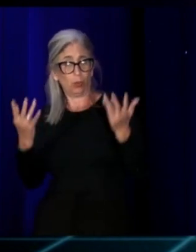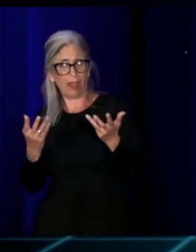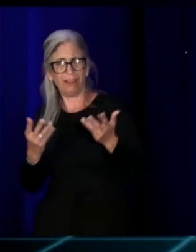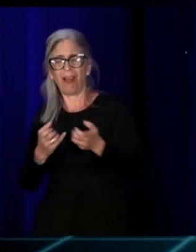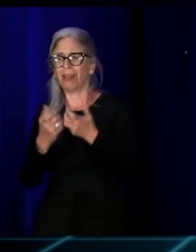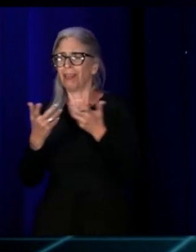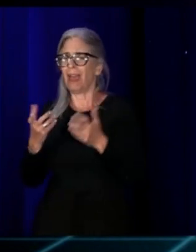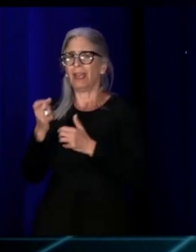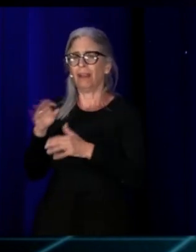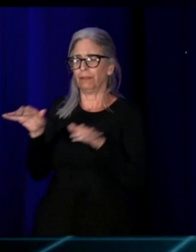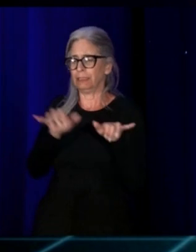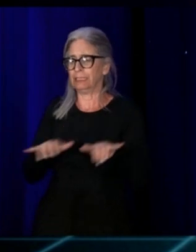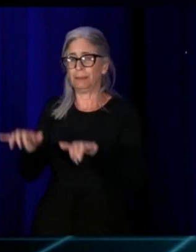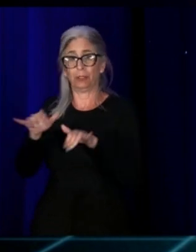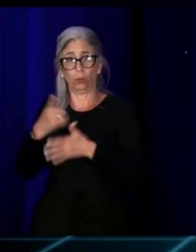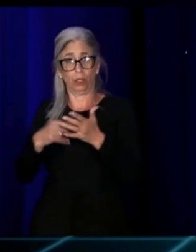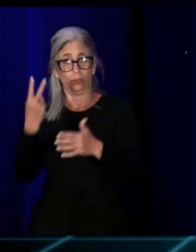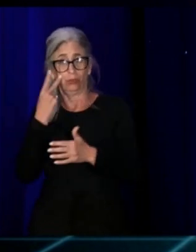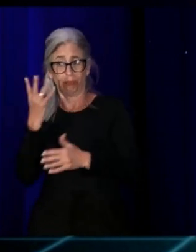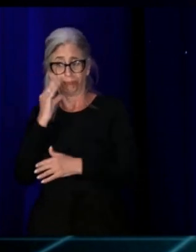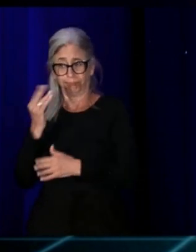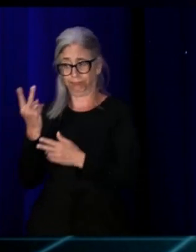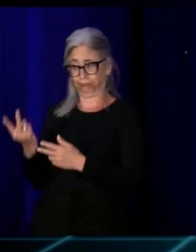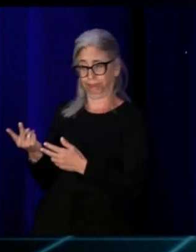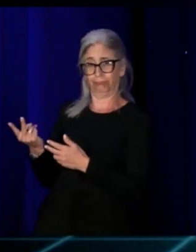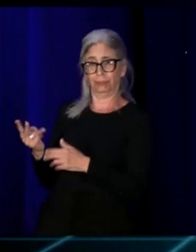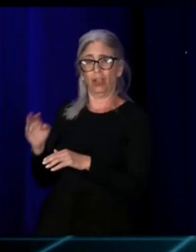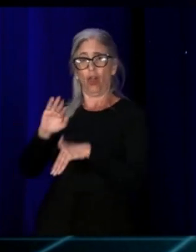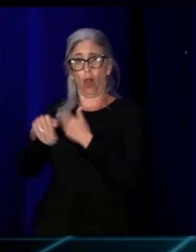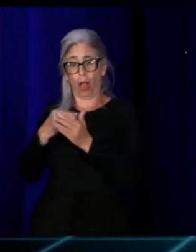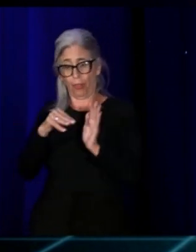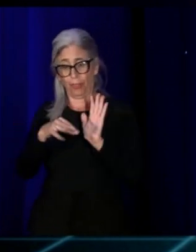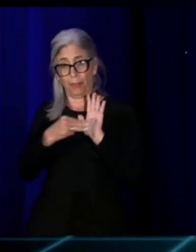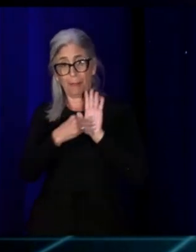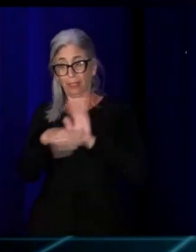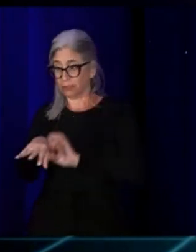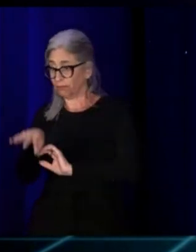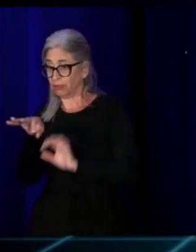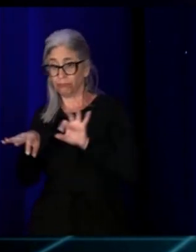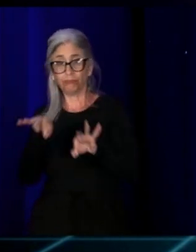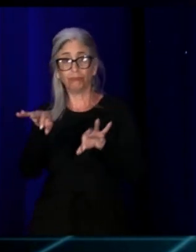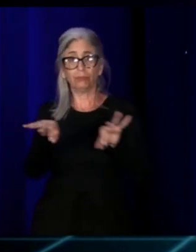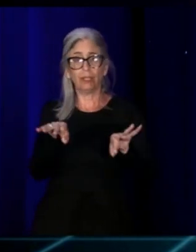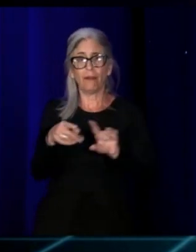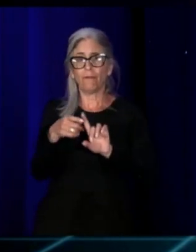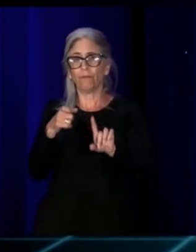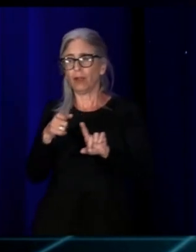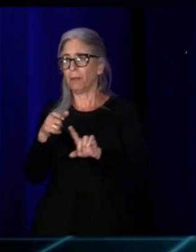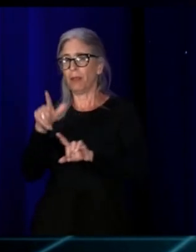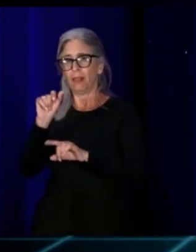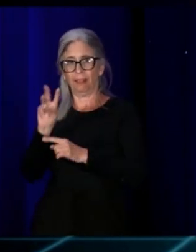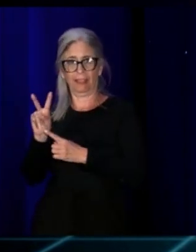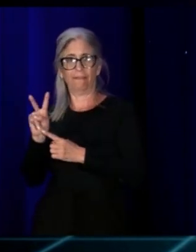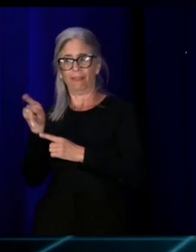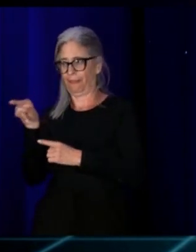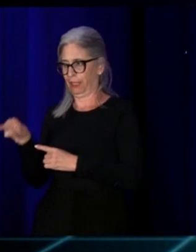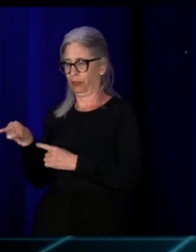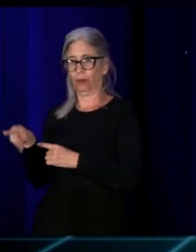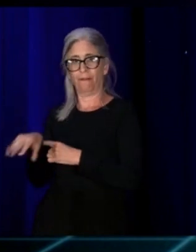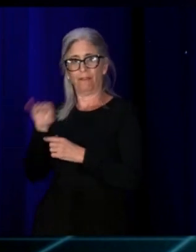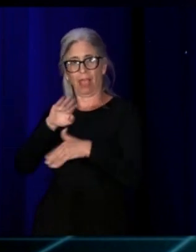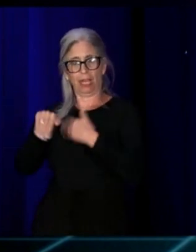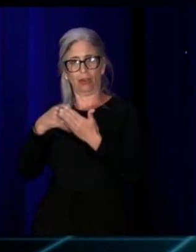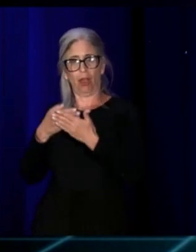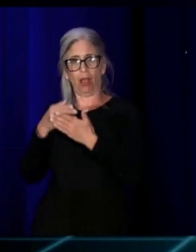lot of similar to what we just saw. It finds all of the models, and this is coming from the lib right here. So this find all